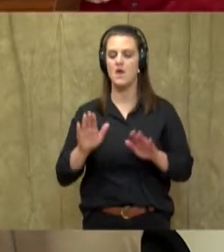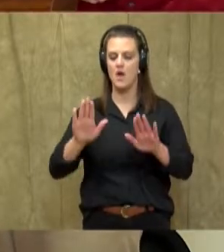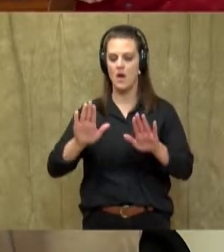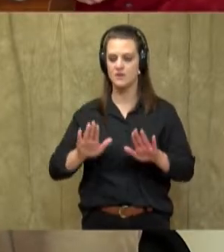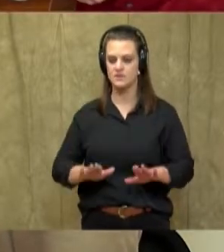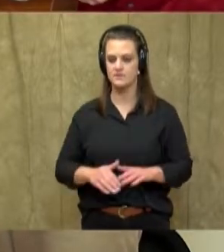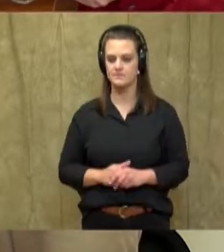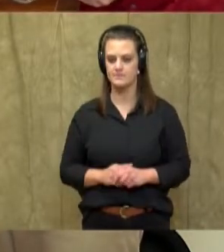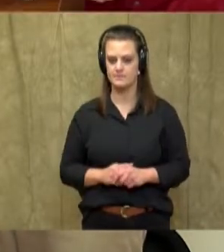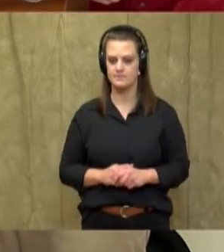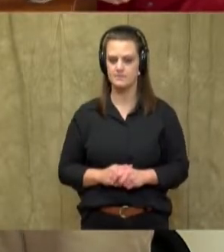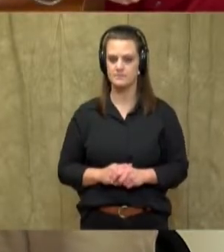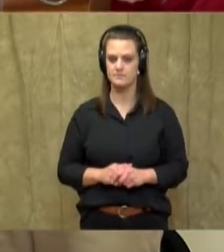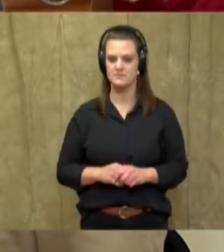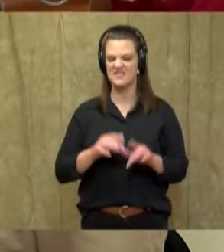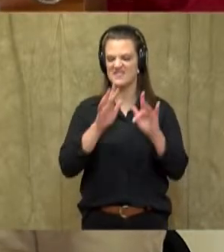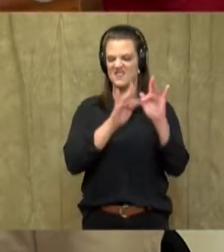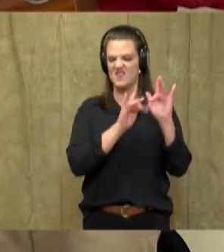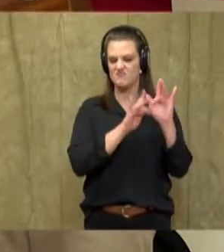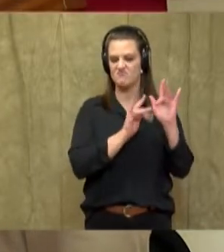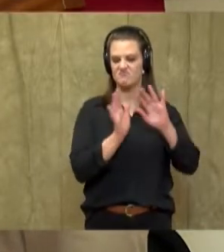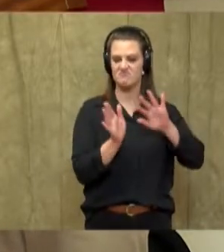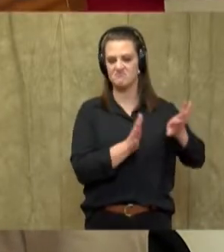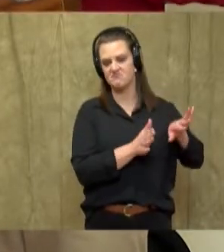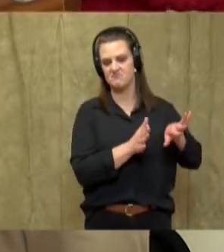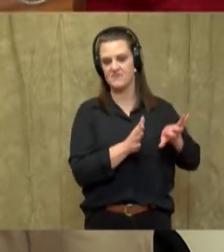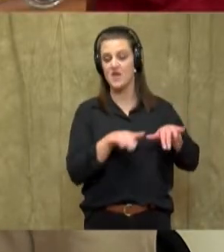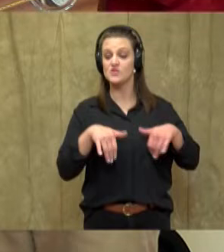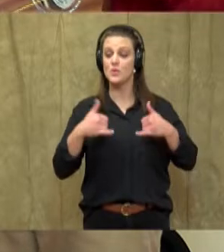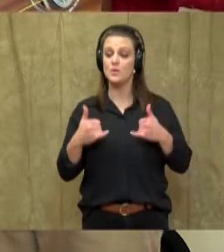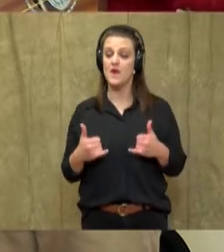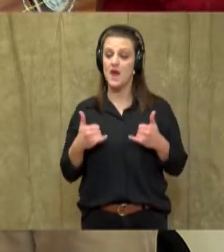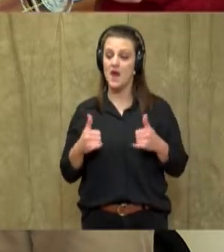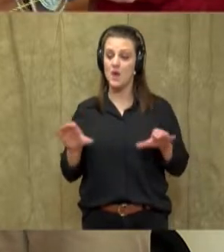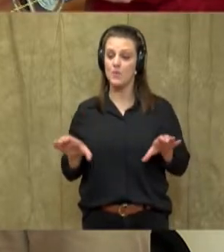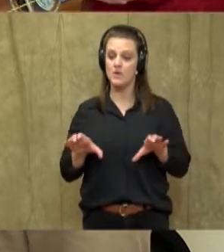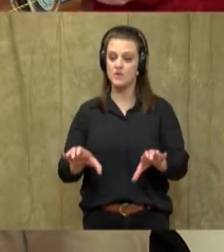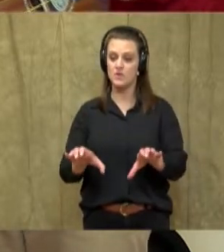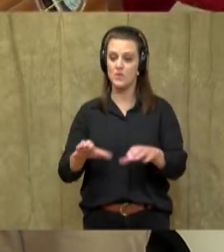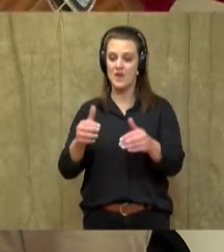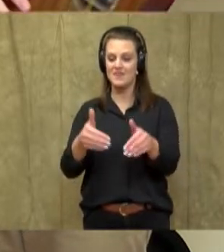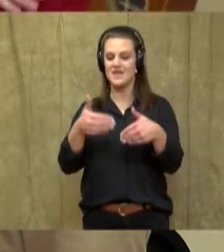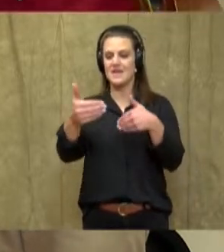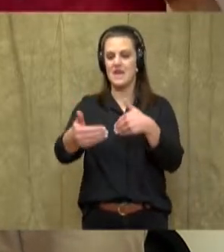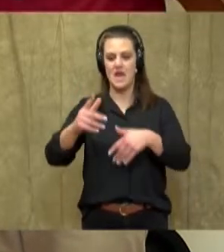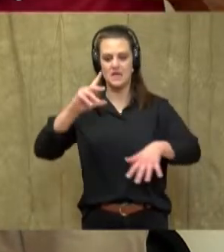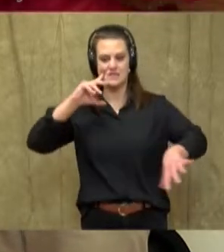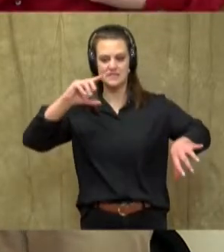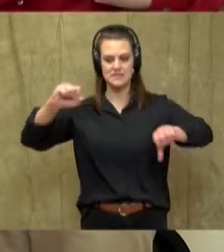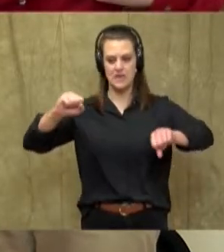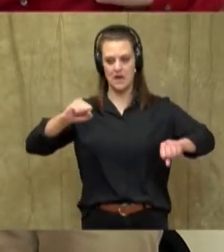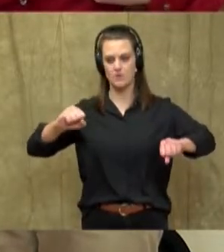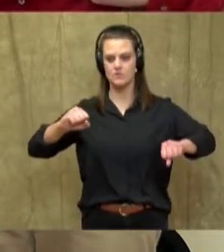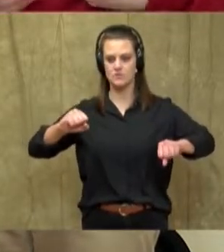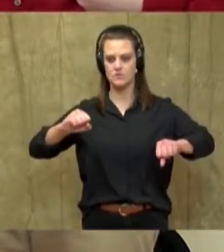Awesome. We'll skip over this one so that I can teach you the next sound. Now, if you remember from our major